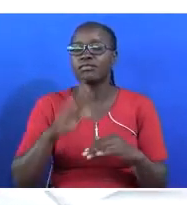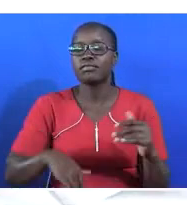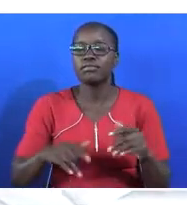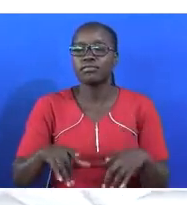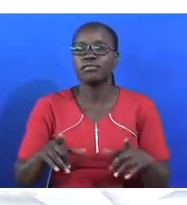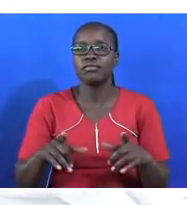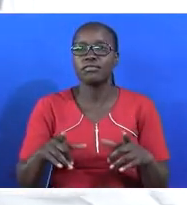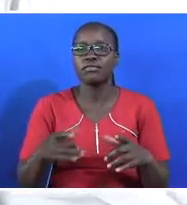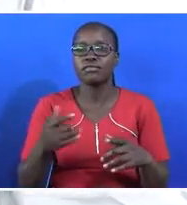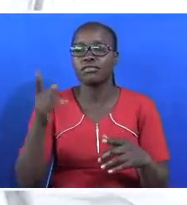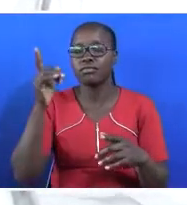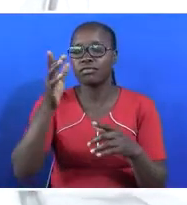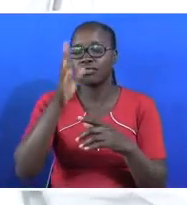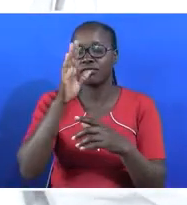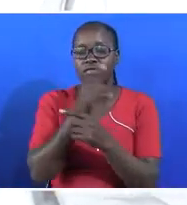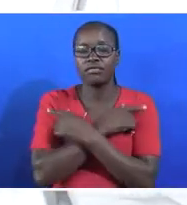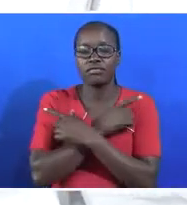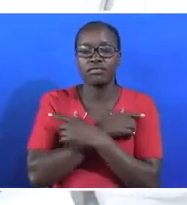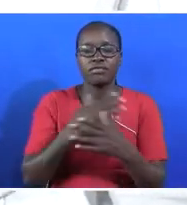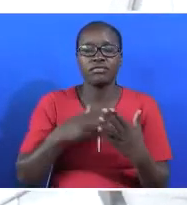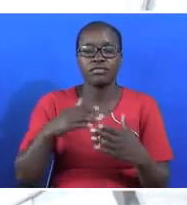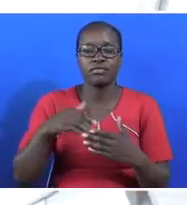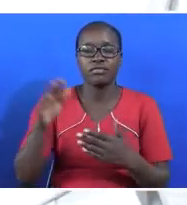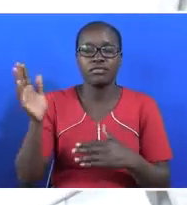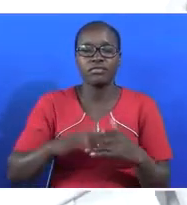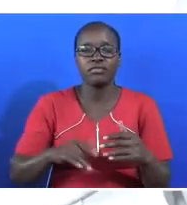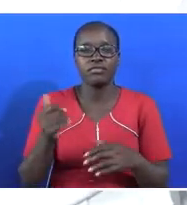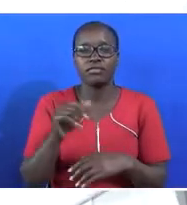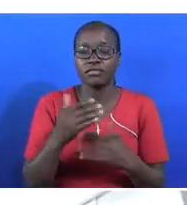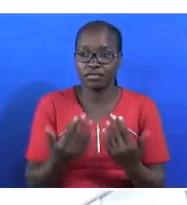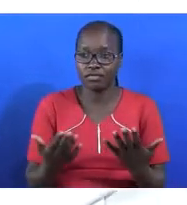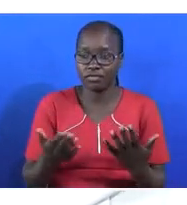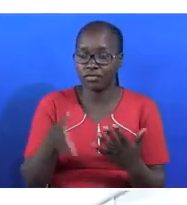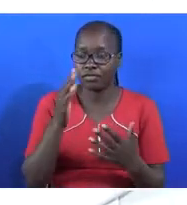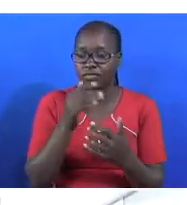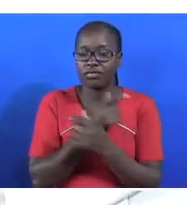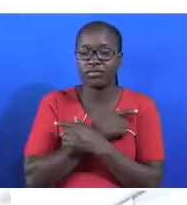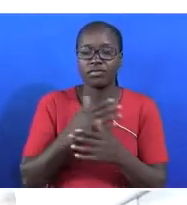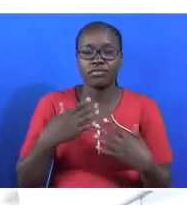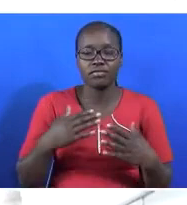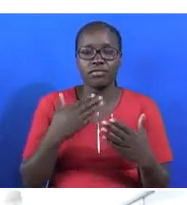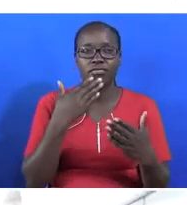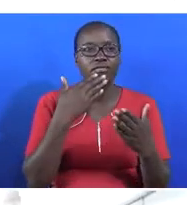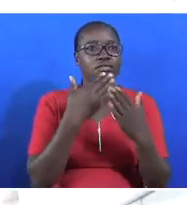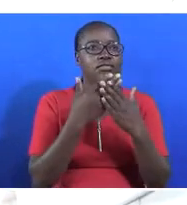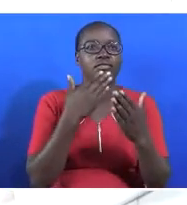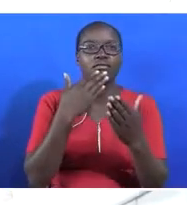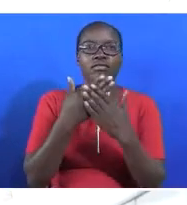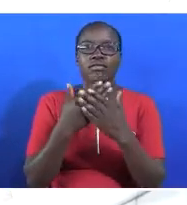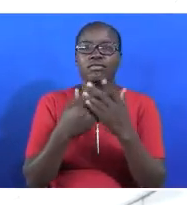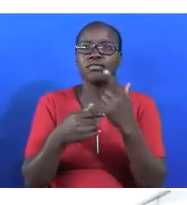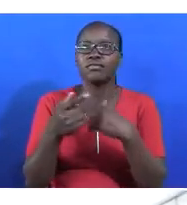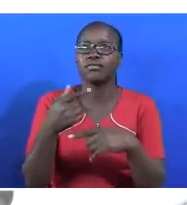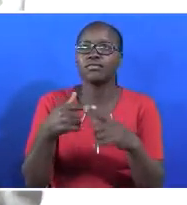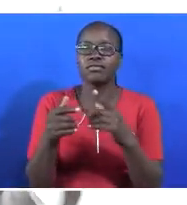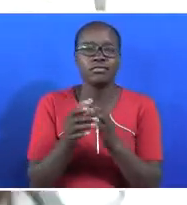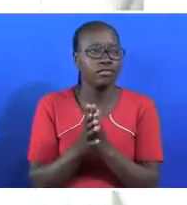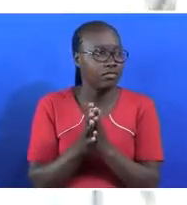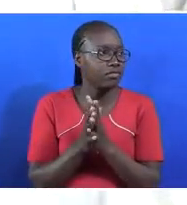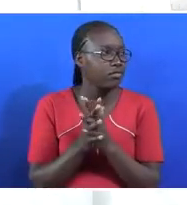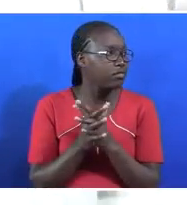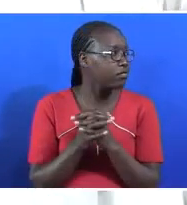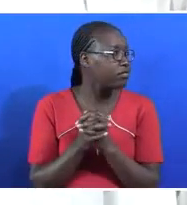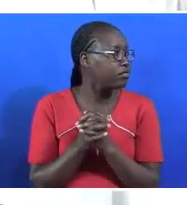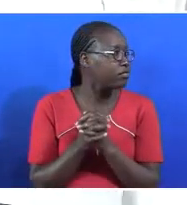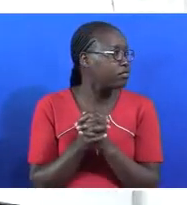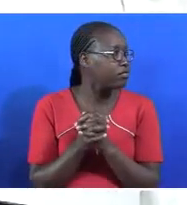For God loves people more than anything. God loves people. Thank you, my sister. Come. Come. Now,